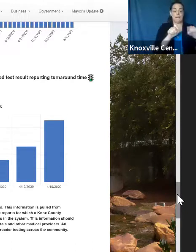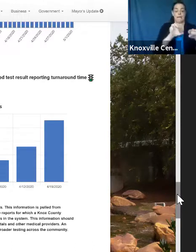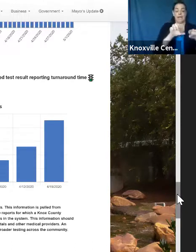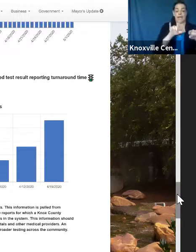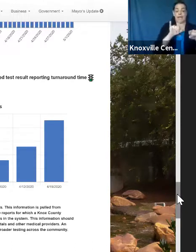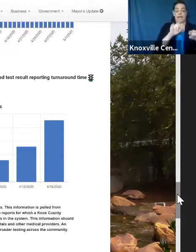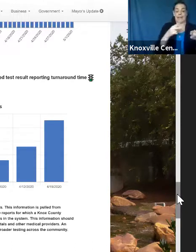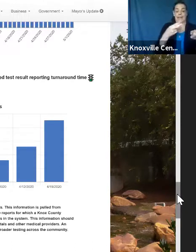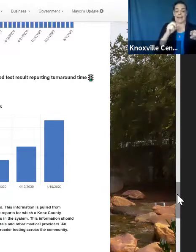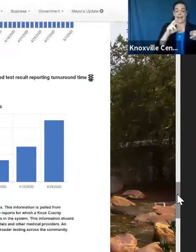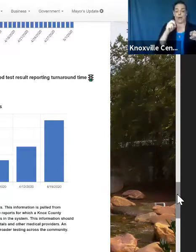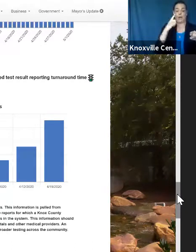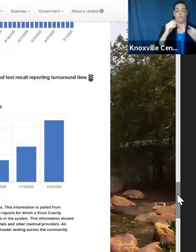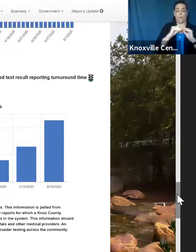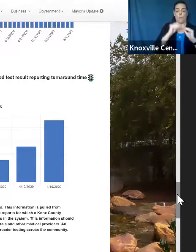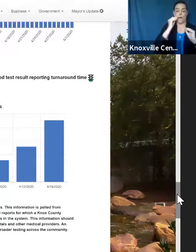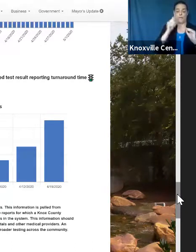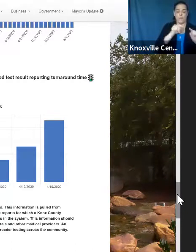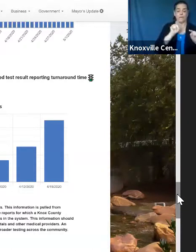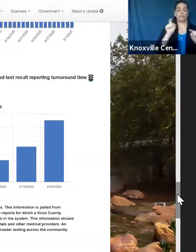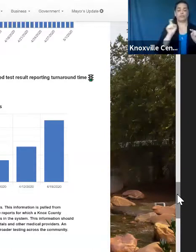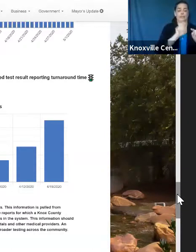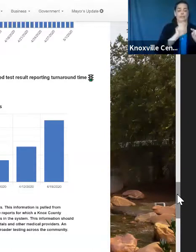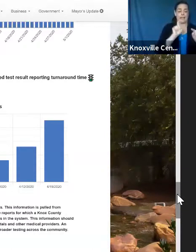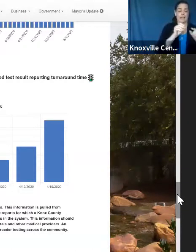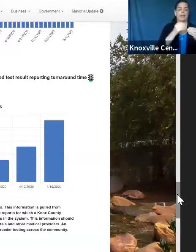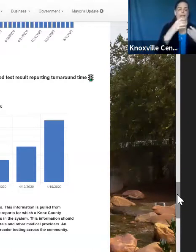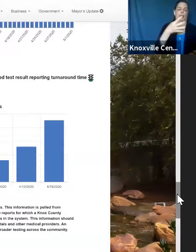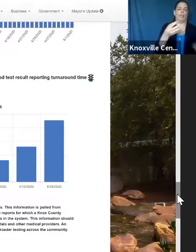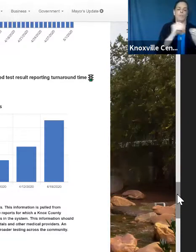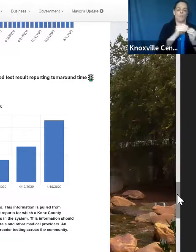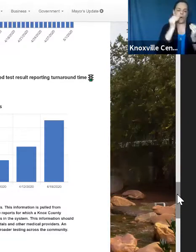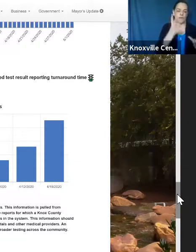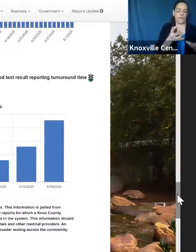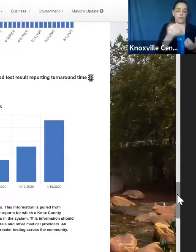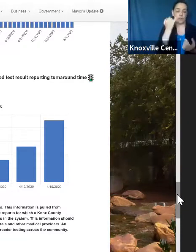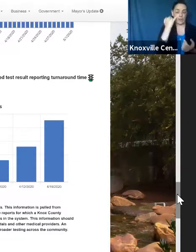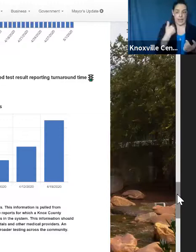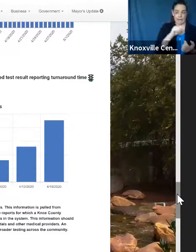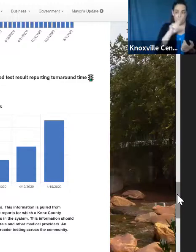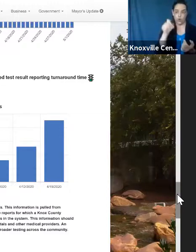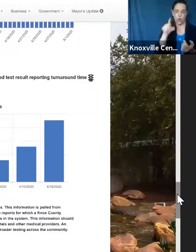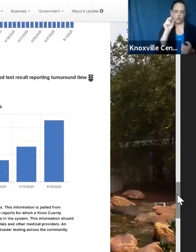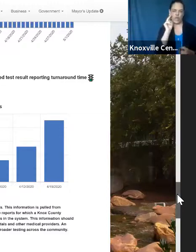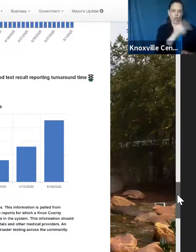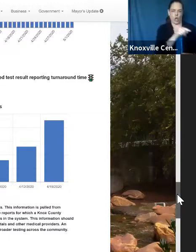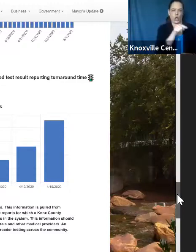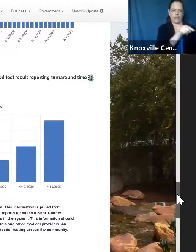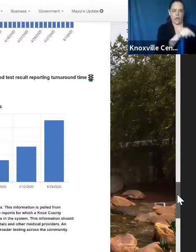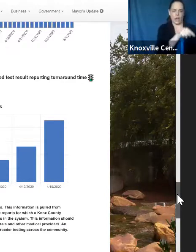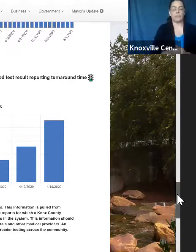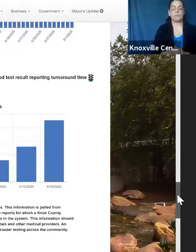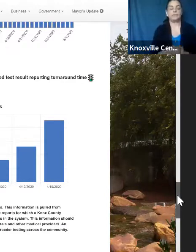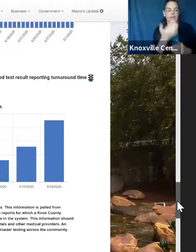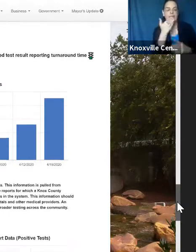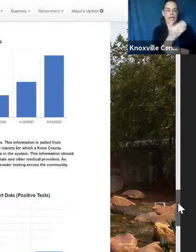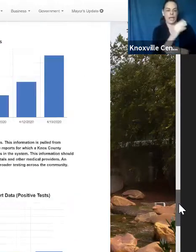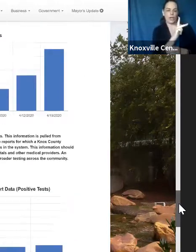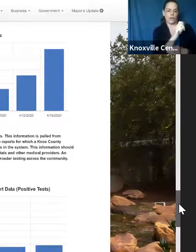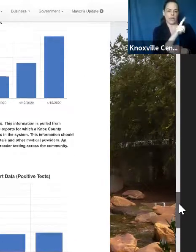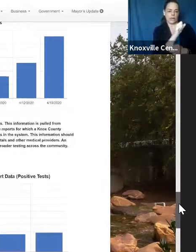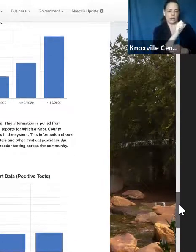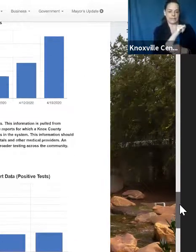that information will be available for you. So make sure you look into that if you have a question. Thank you, Kelsey. The next benchmark